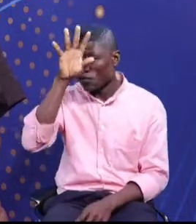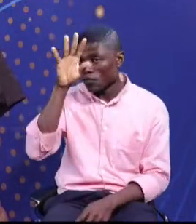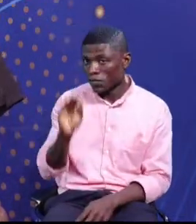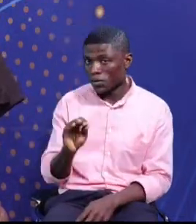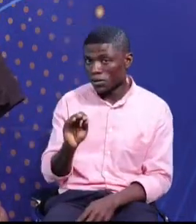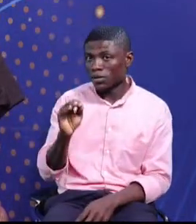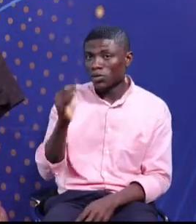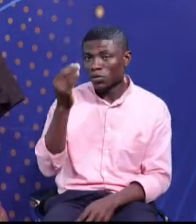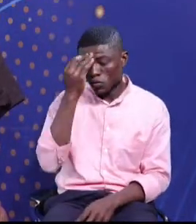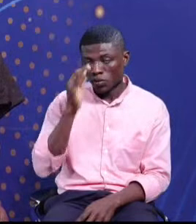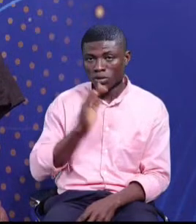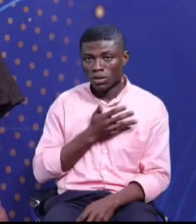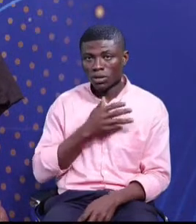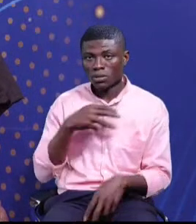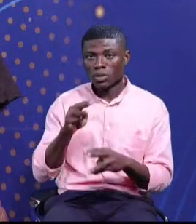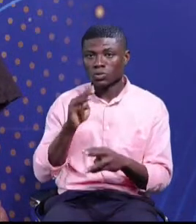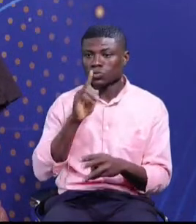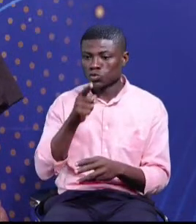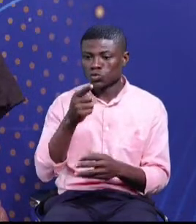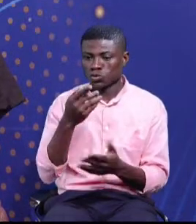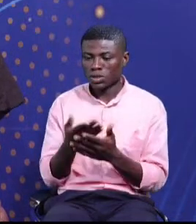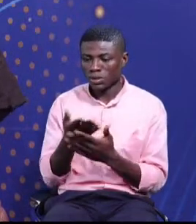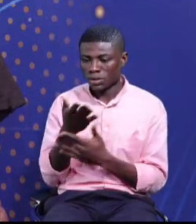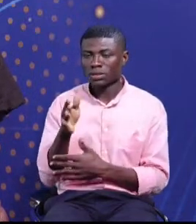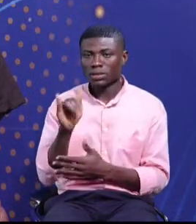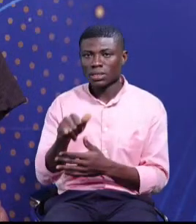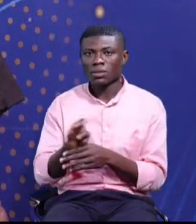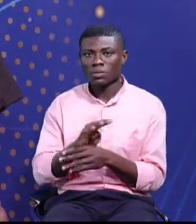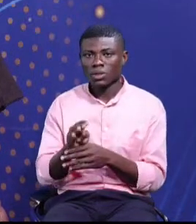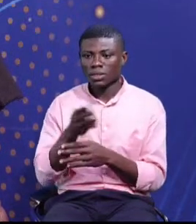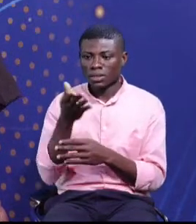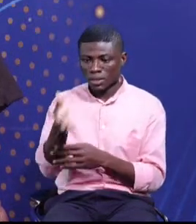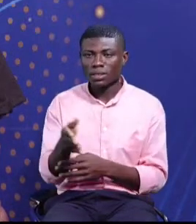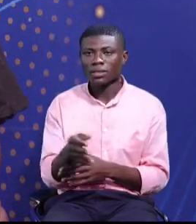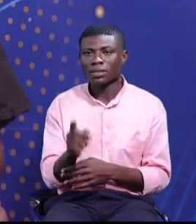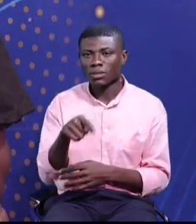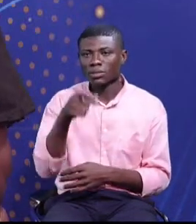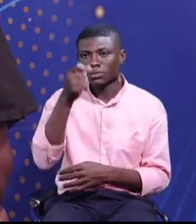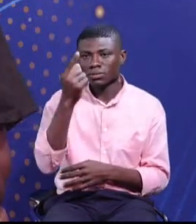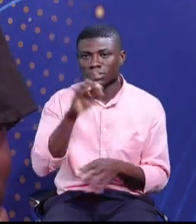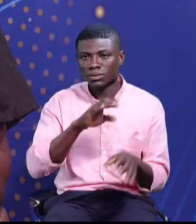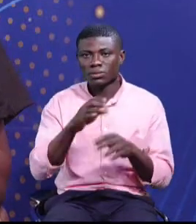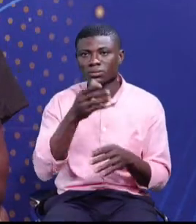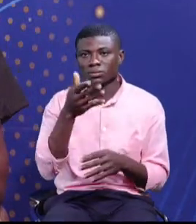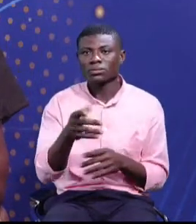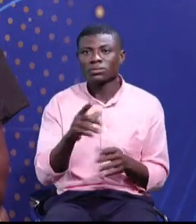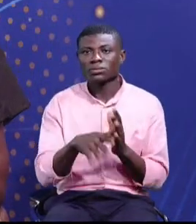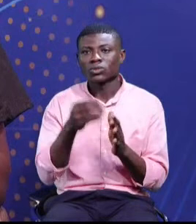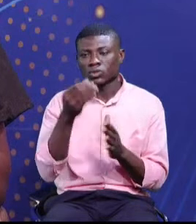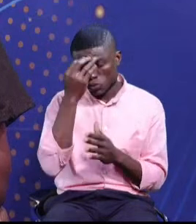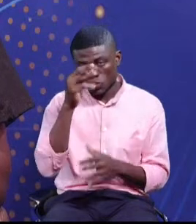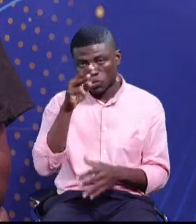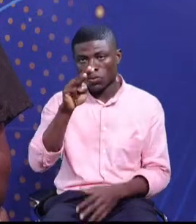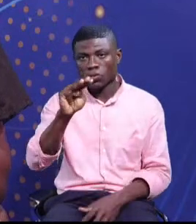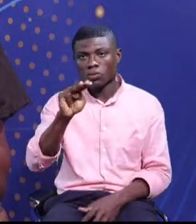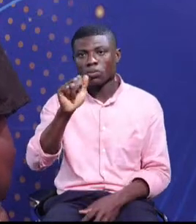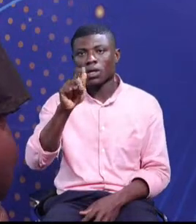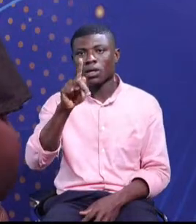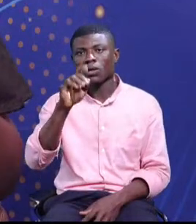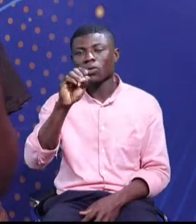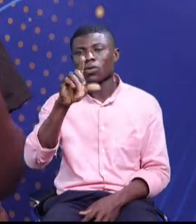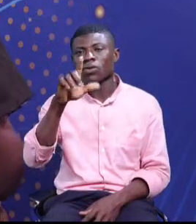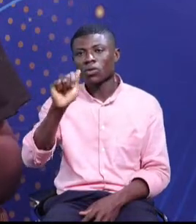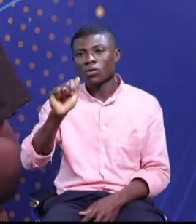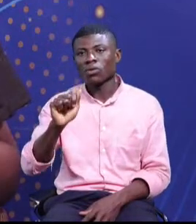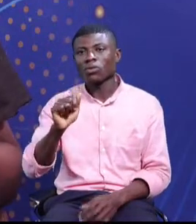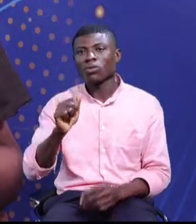know our markets are the real money hub. That's where business is really like booming. And knowing that Mokala, for example, is one of the